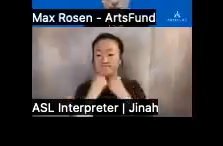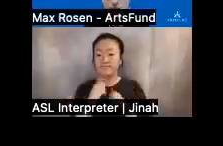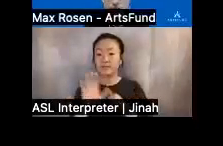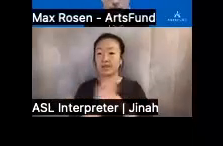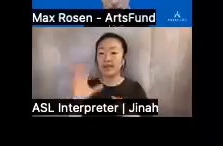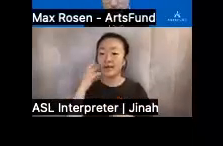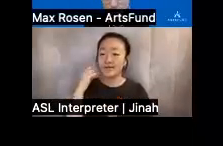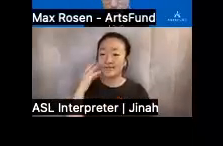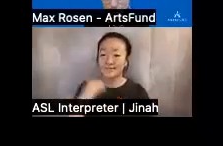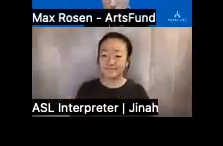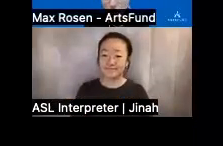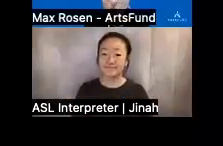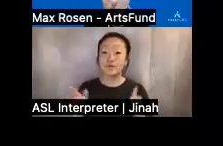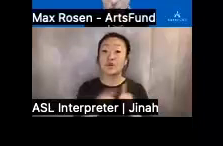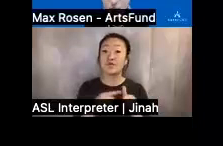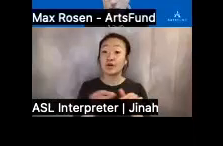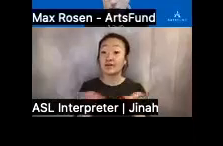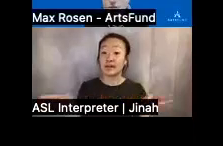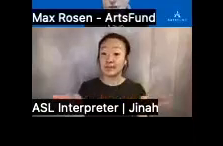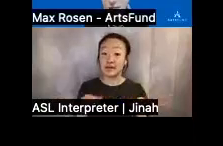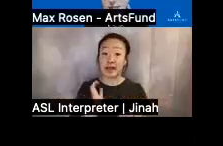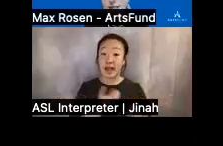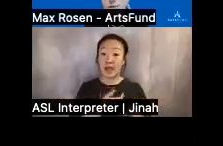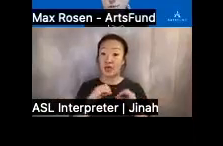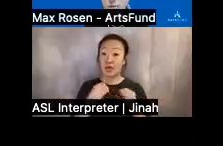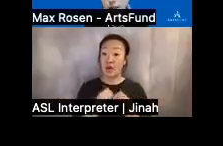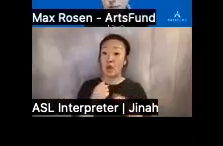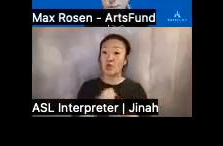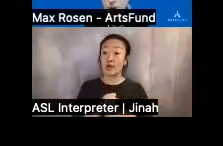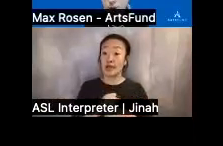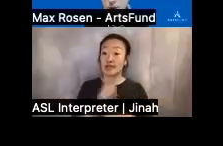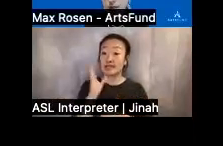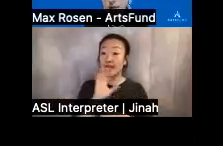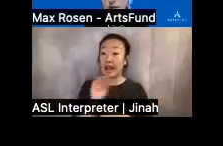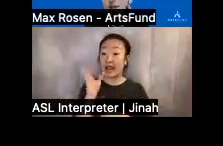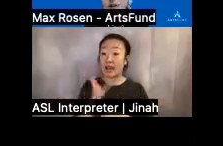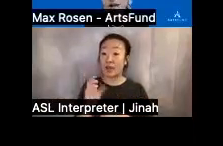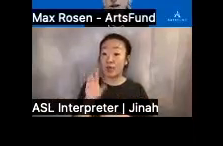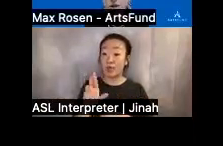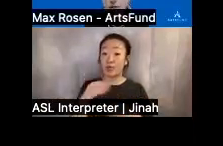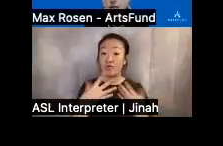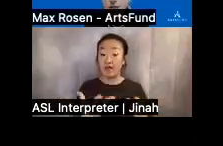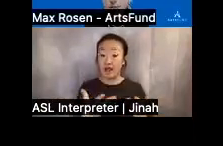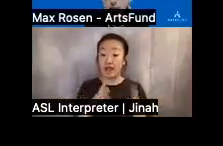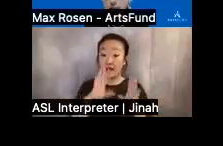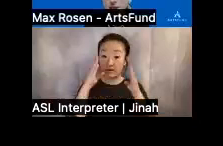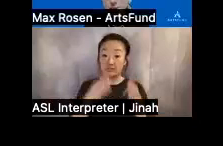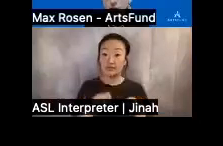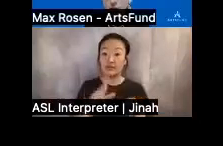statement here as an example. Our organization creates and or provides programming centering